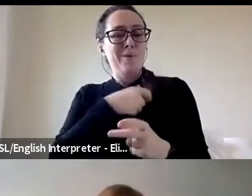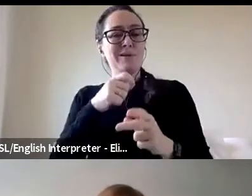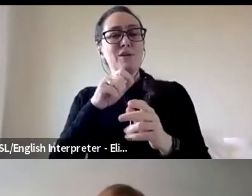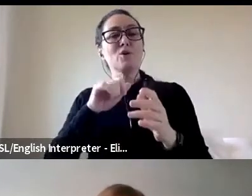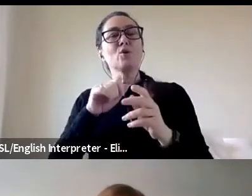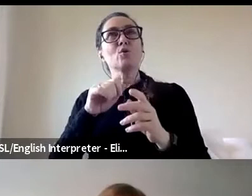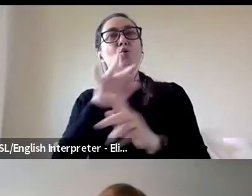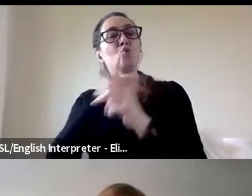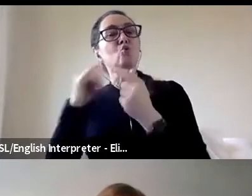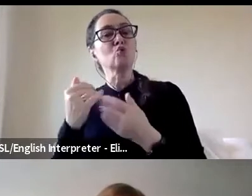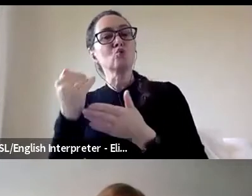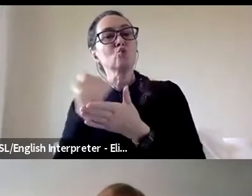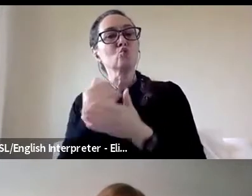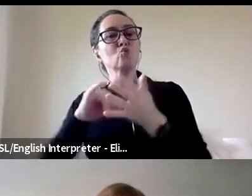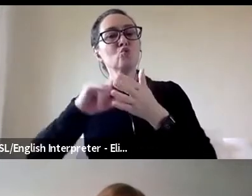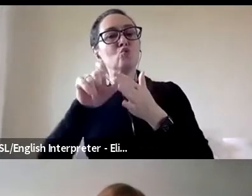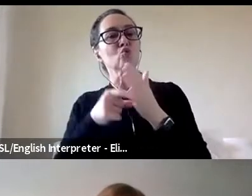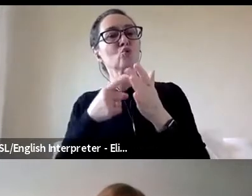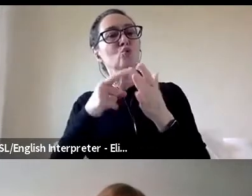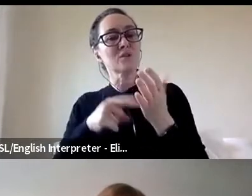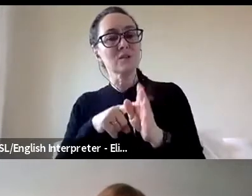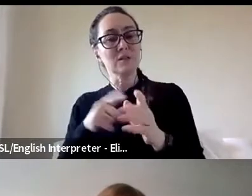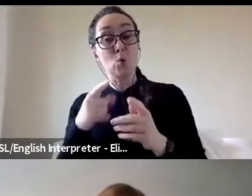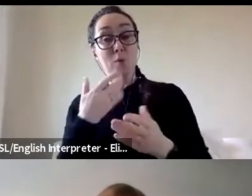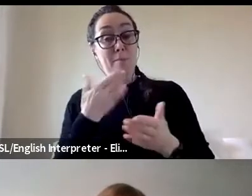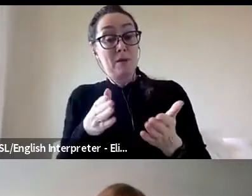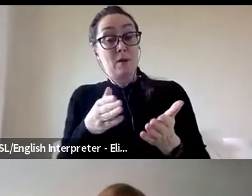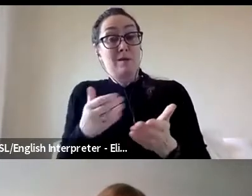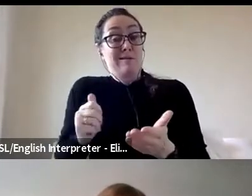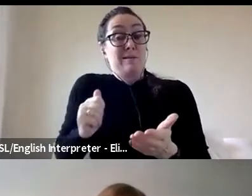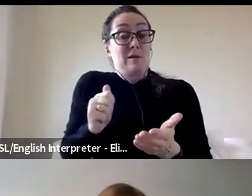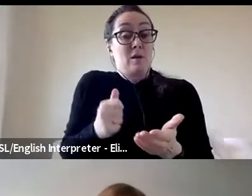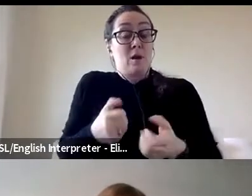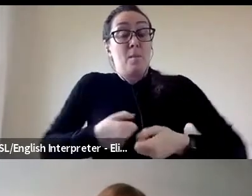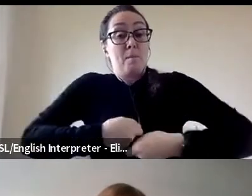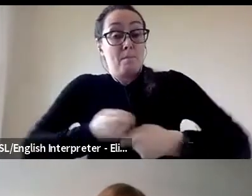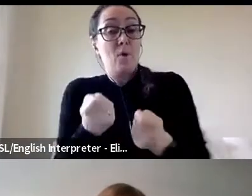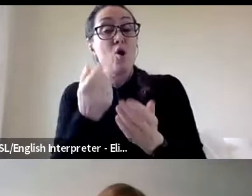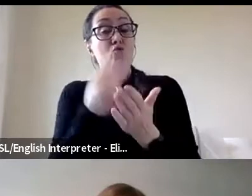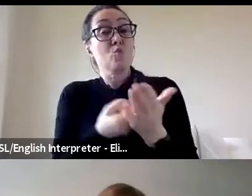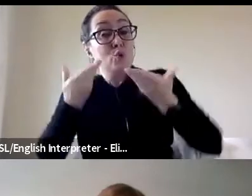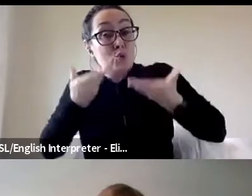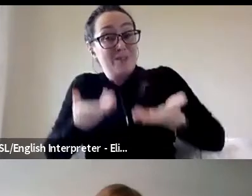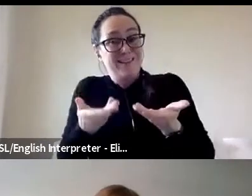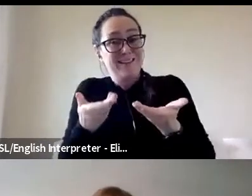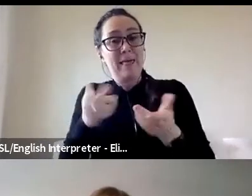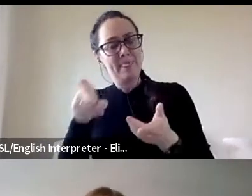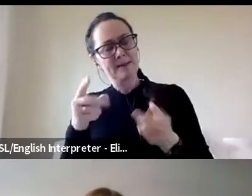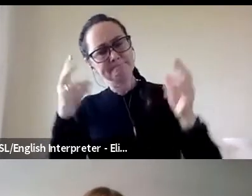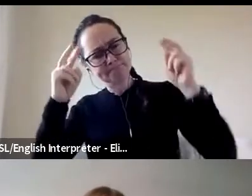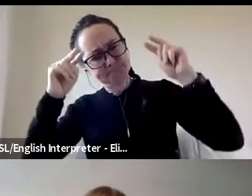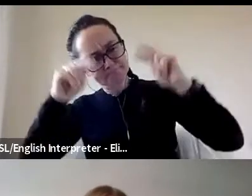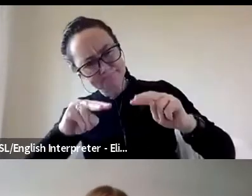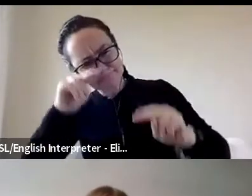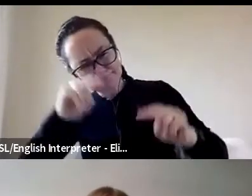Parliament, and we just have produced a report which comes out in fact today, which has looked at how